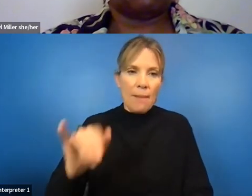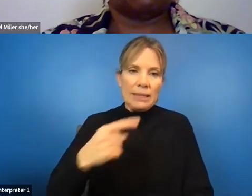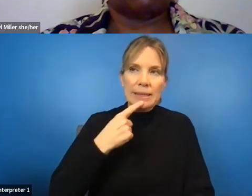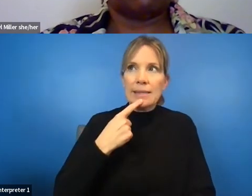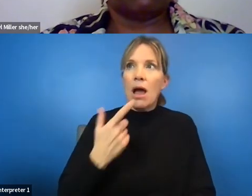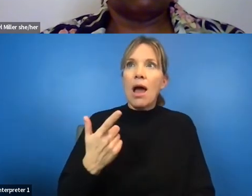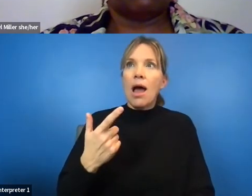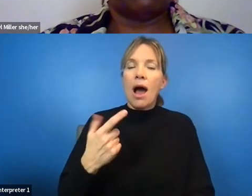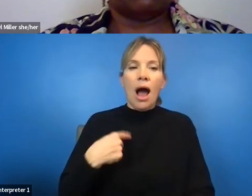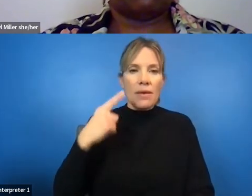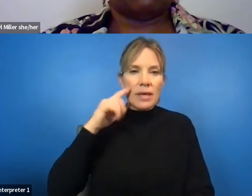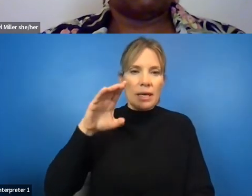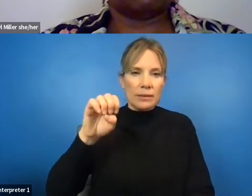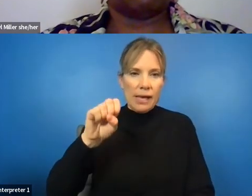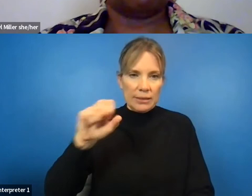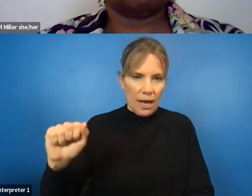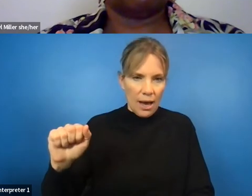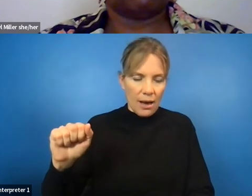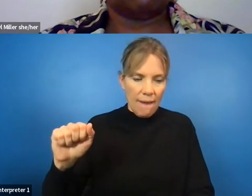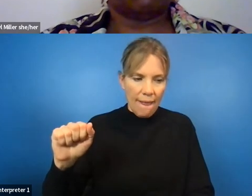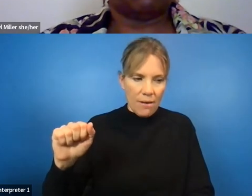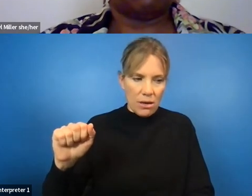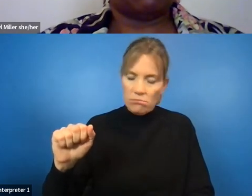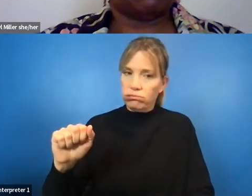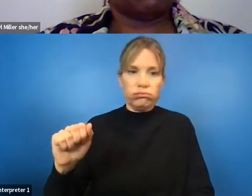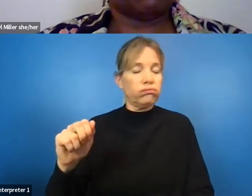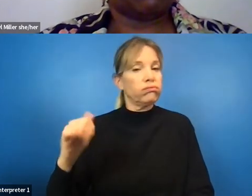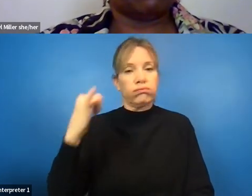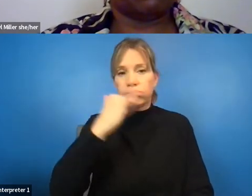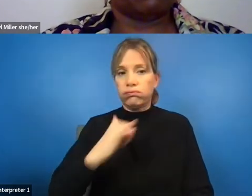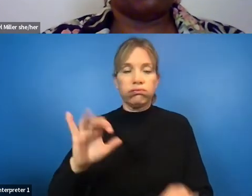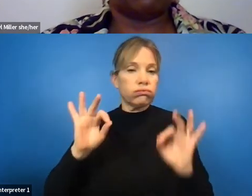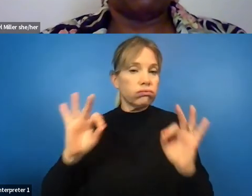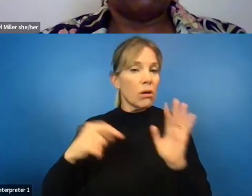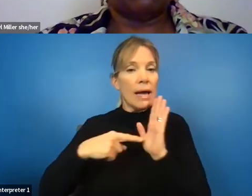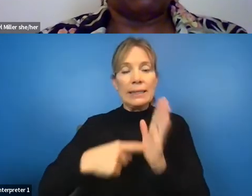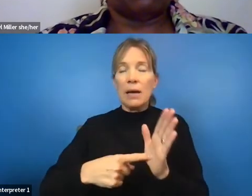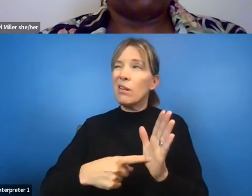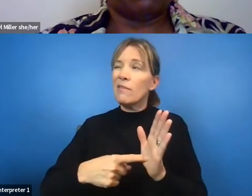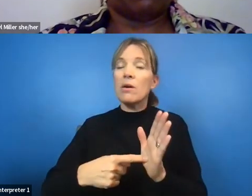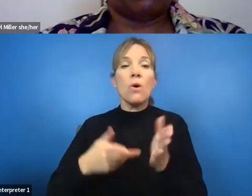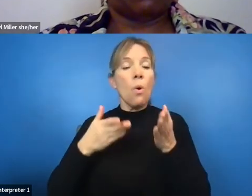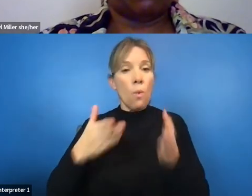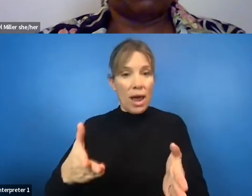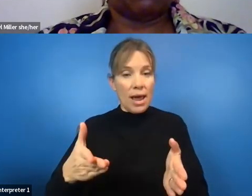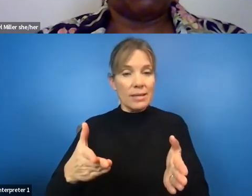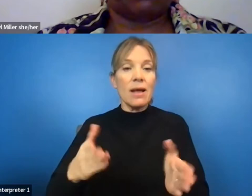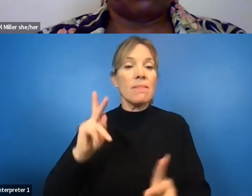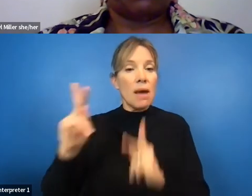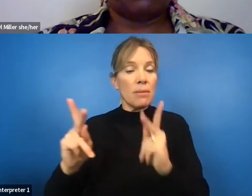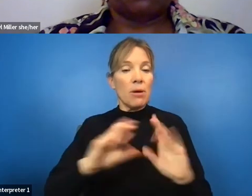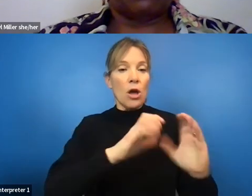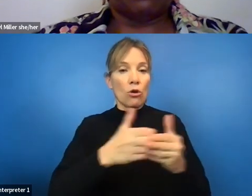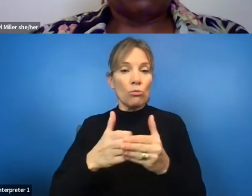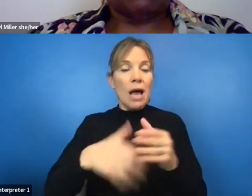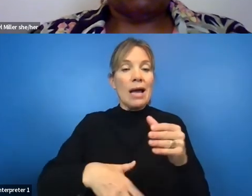I think CESSA is just this unbelievable example of ways in which people and groups got out